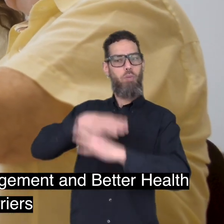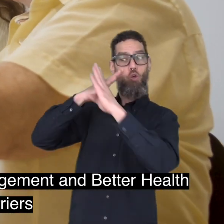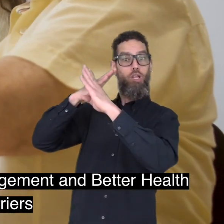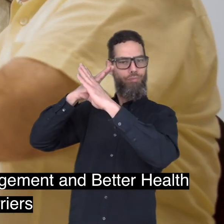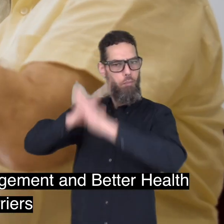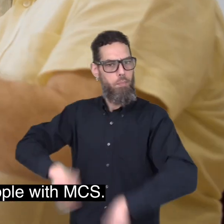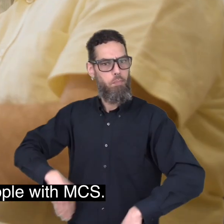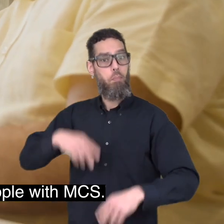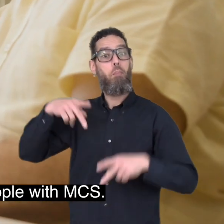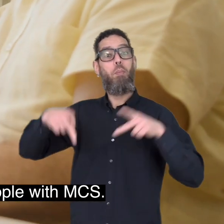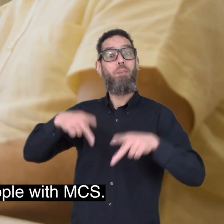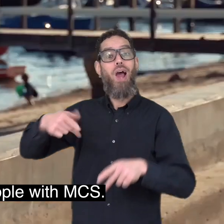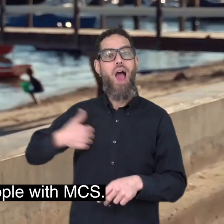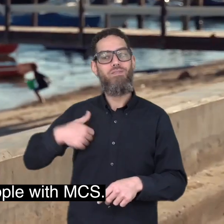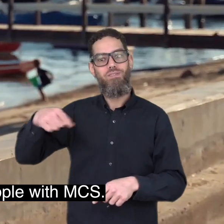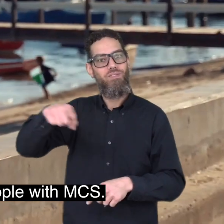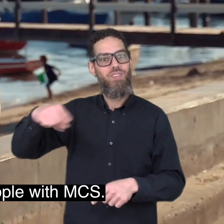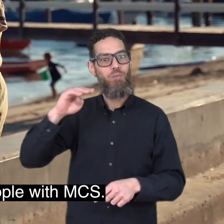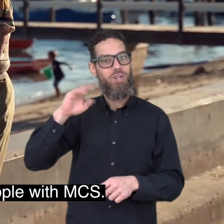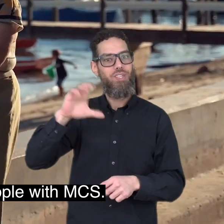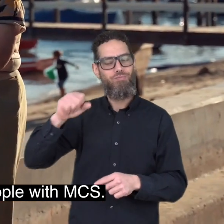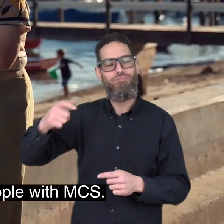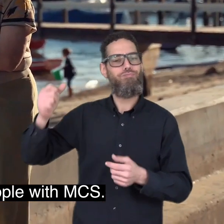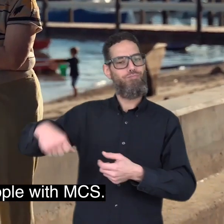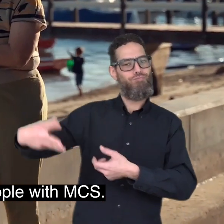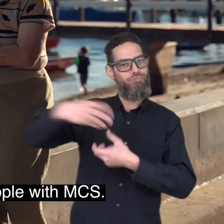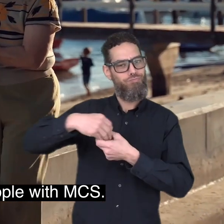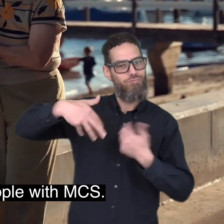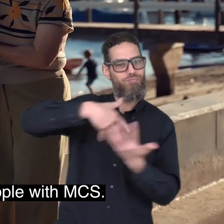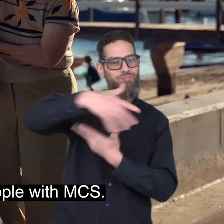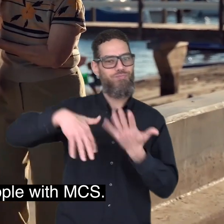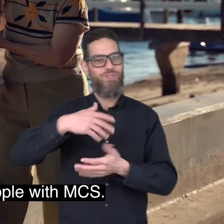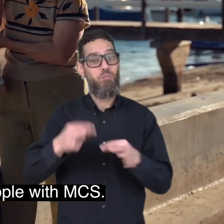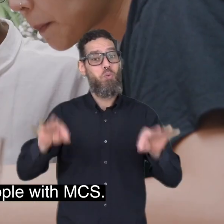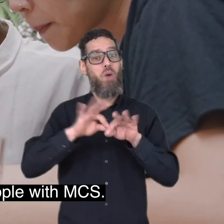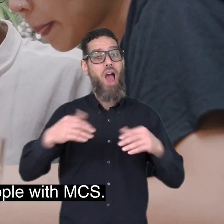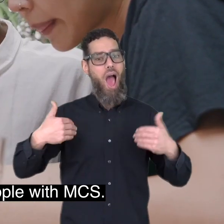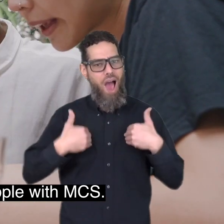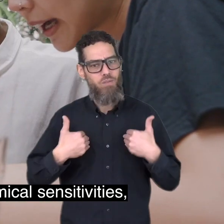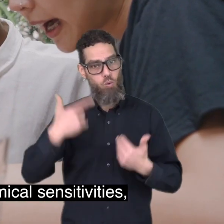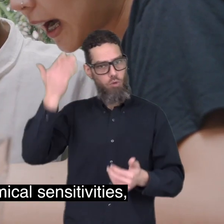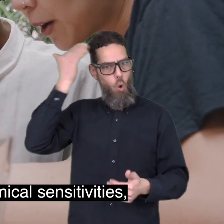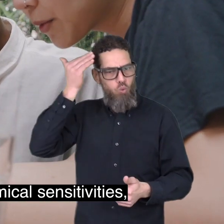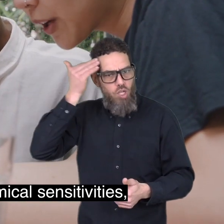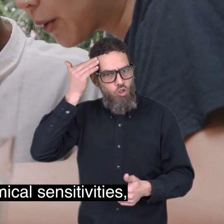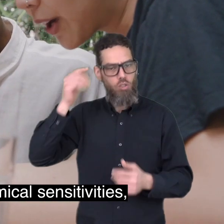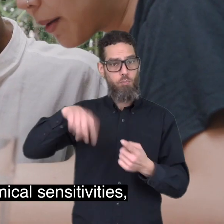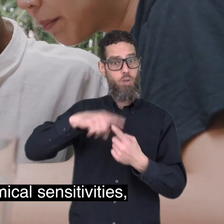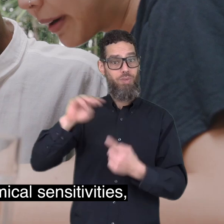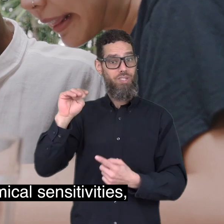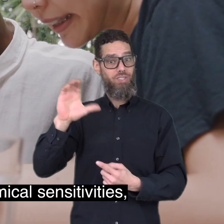can reduce barriers to inclusion and advocate for better care for people with MCS. To educate and